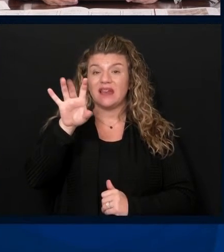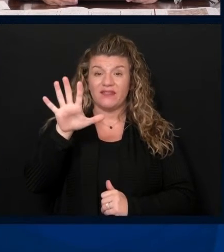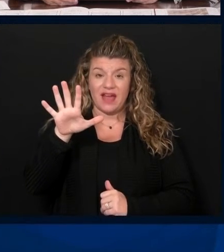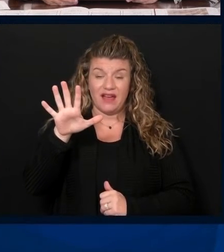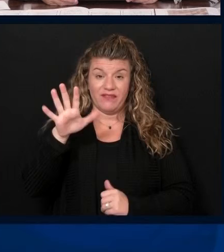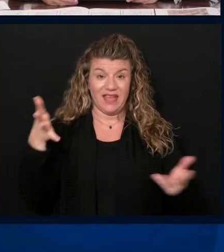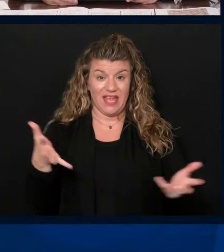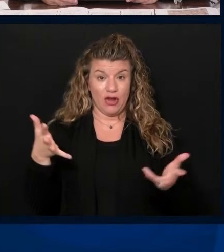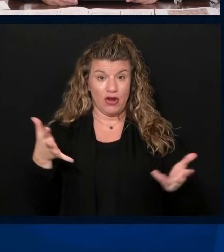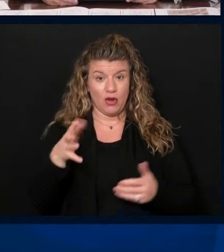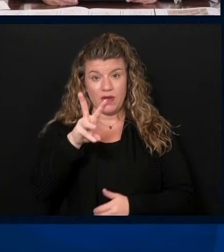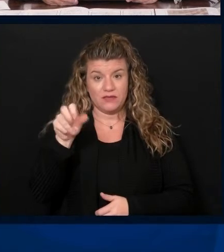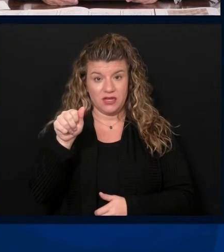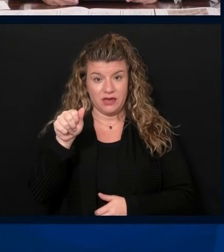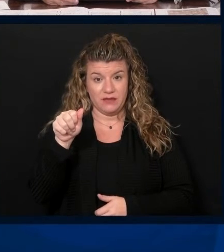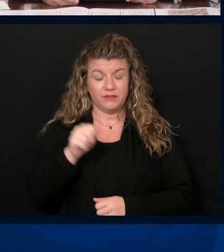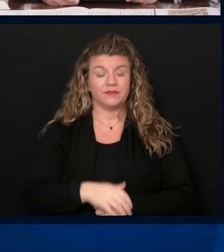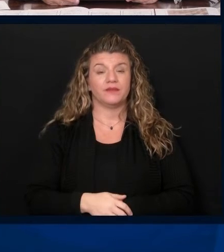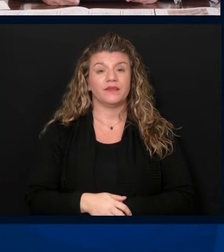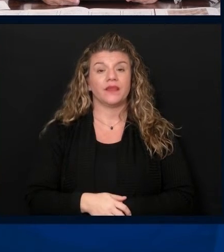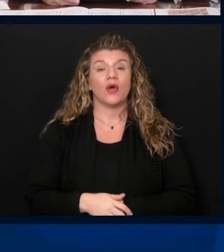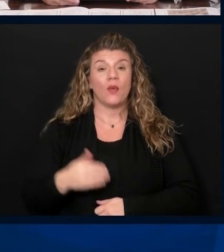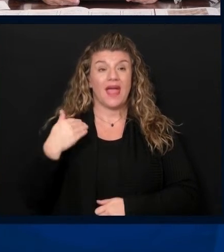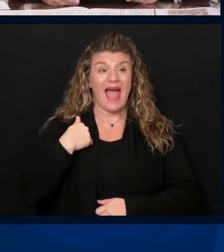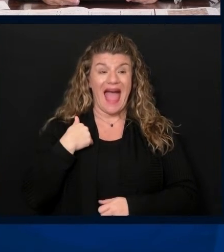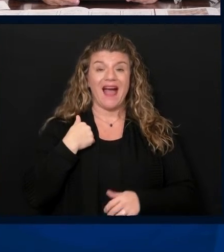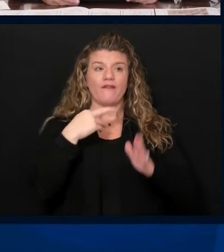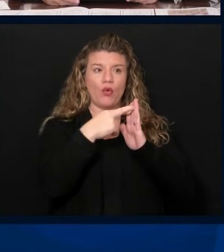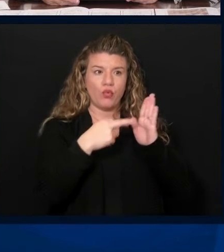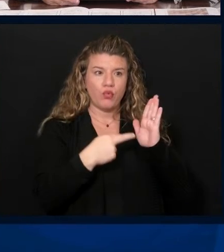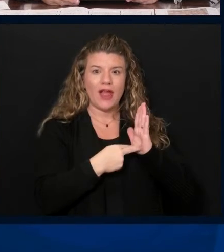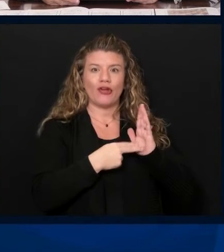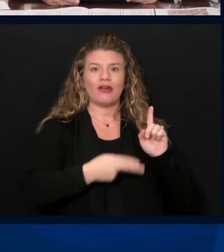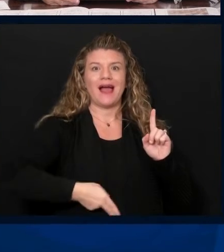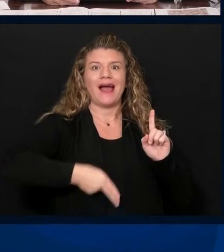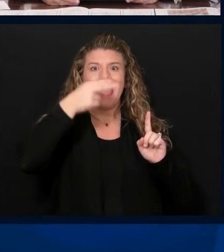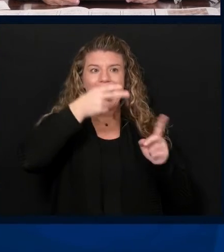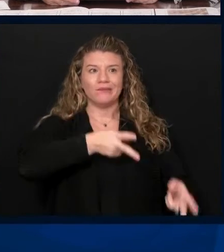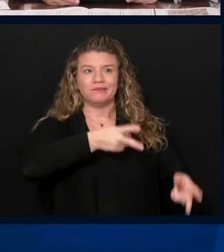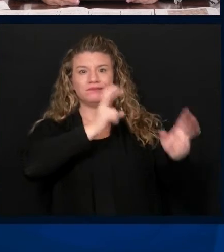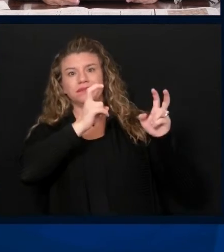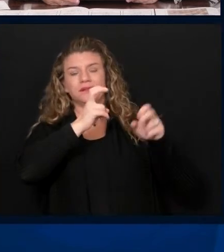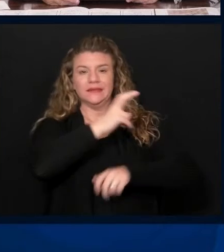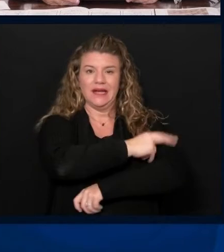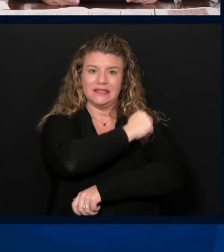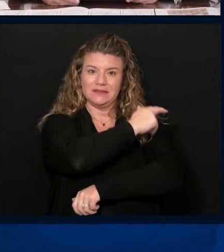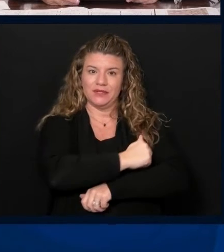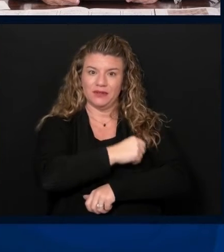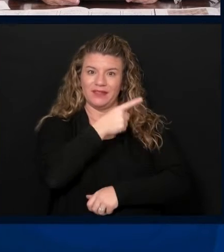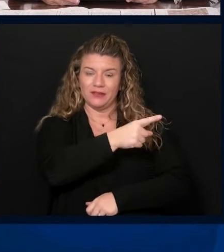16,785 in West Virginia. We have record high patients hospitalized,